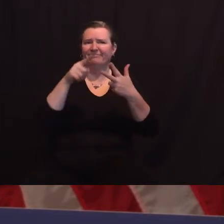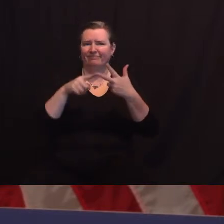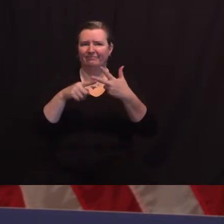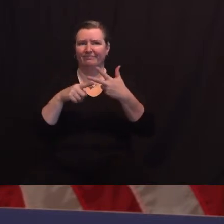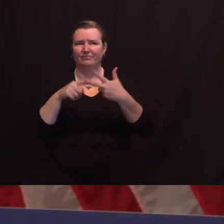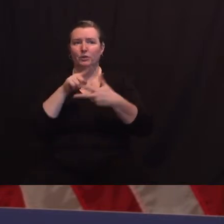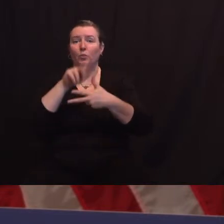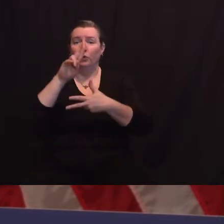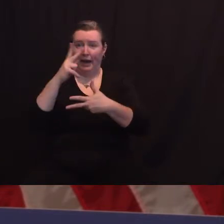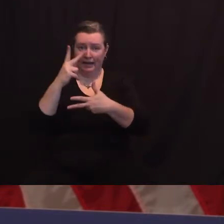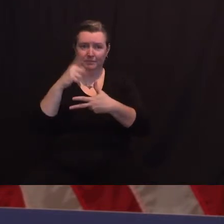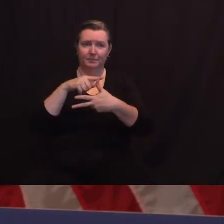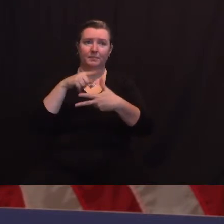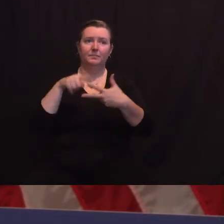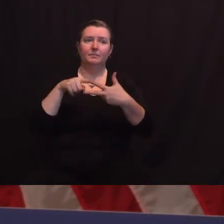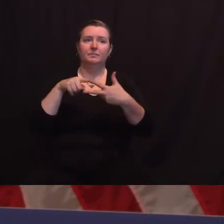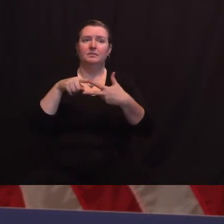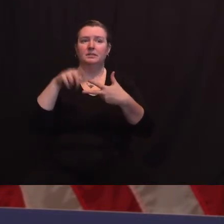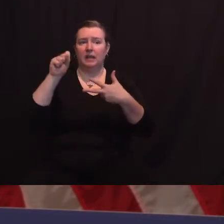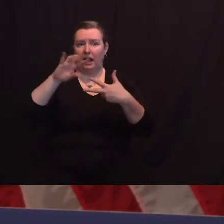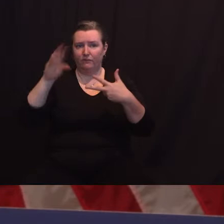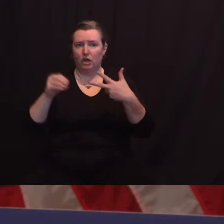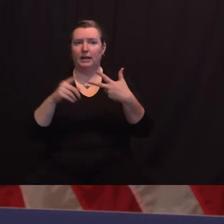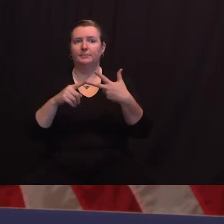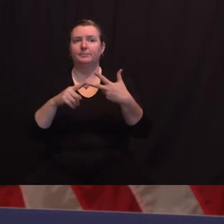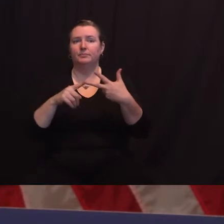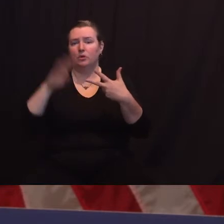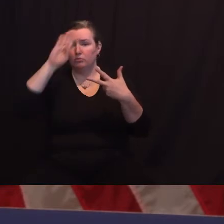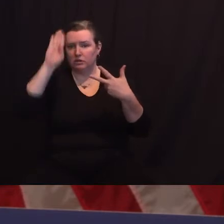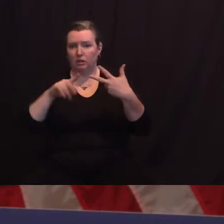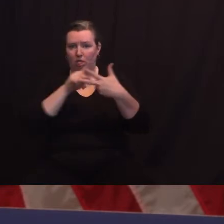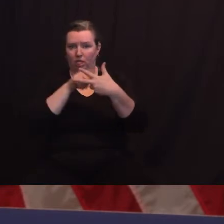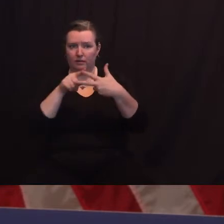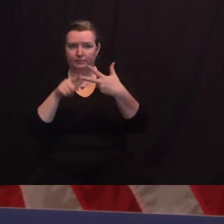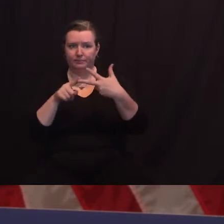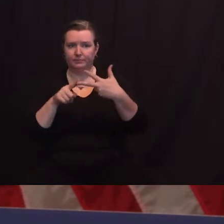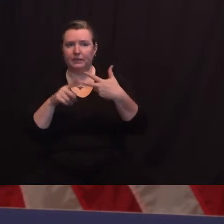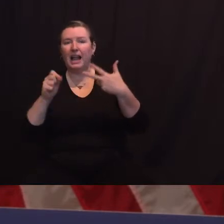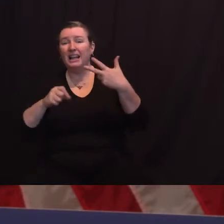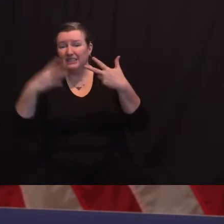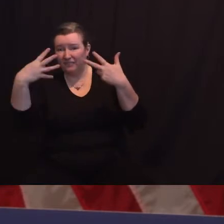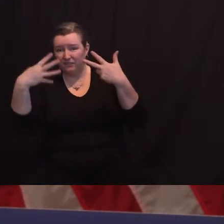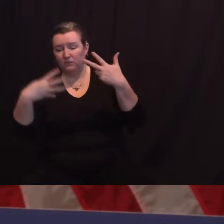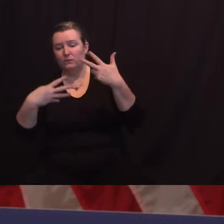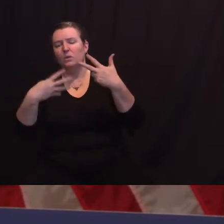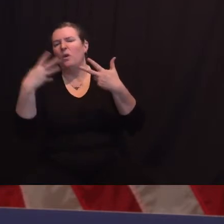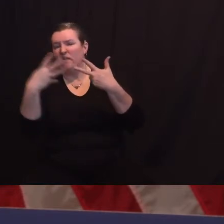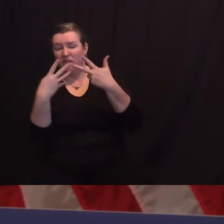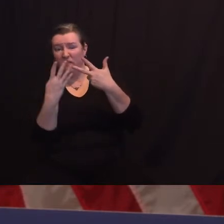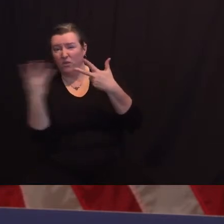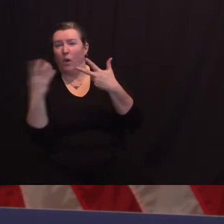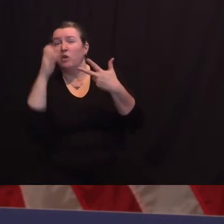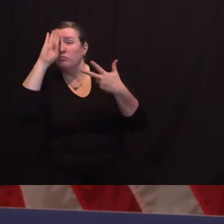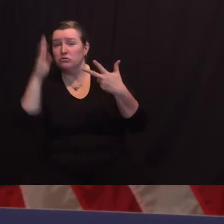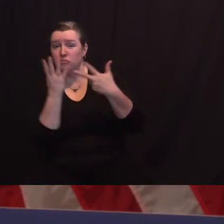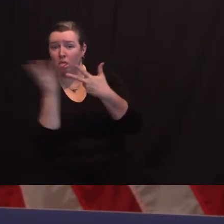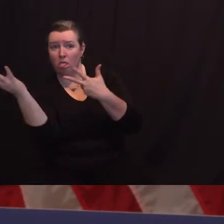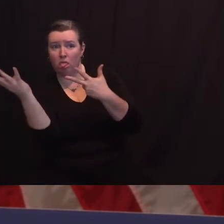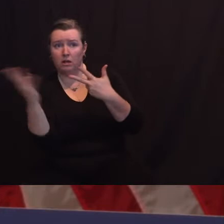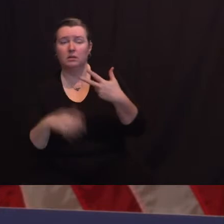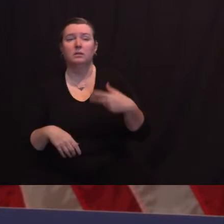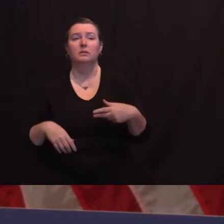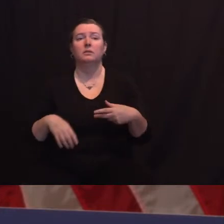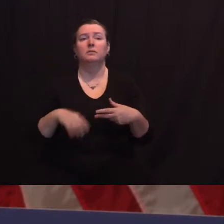the one from South Africa, and a couple from Brazil, actually is four. It's really the one from the UK, the B117 variant, that's of most